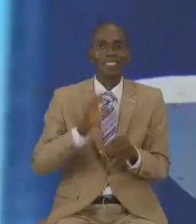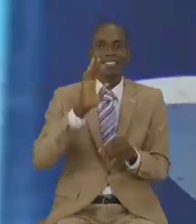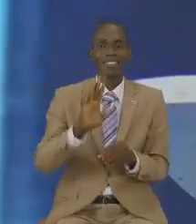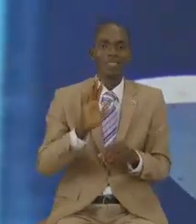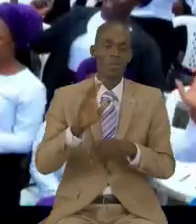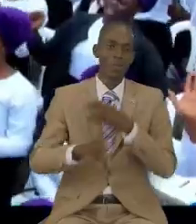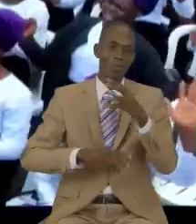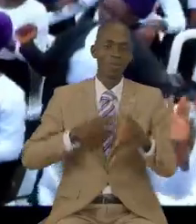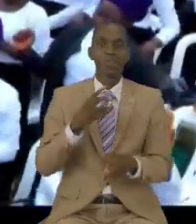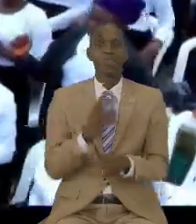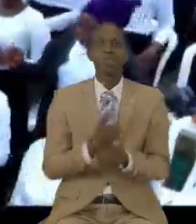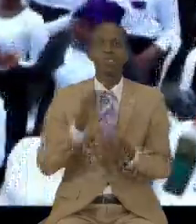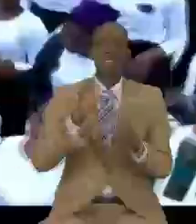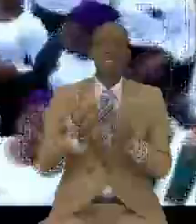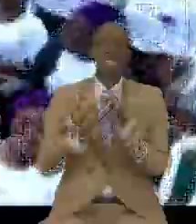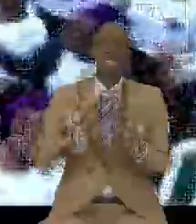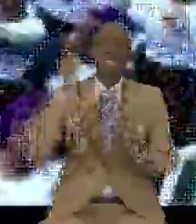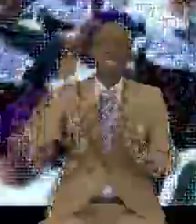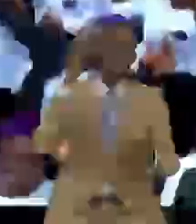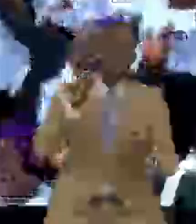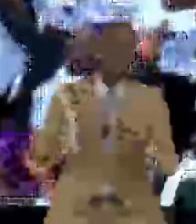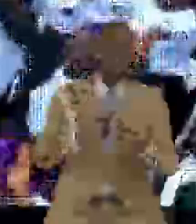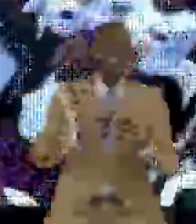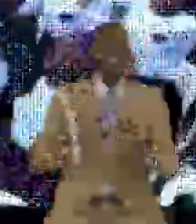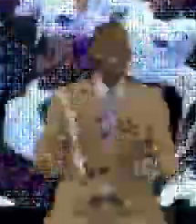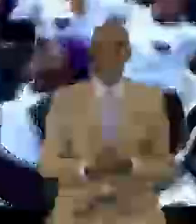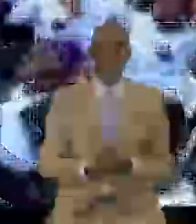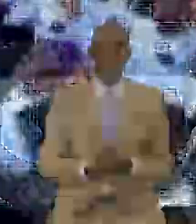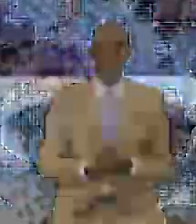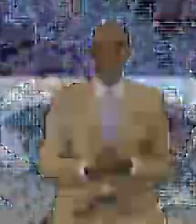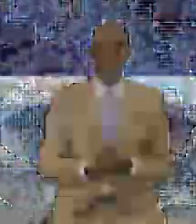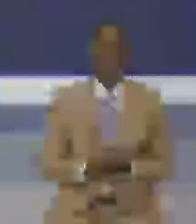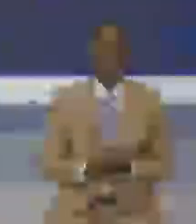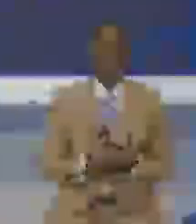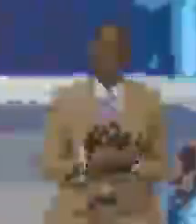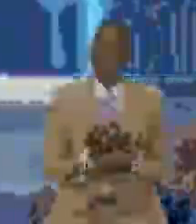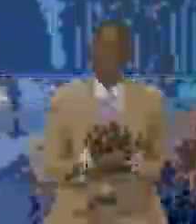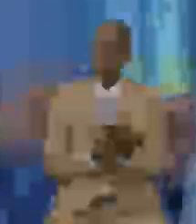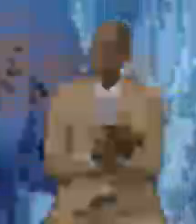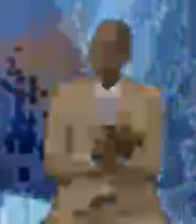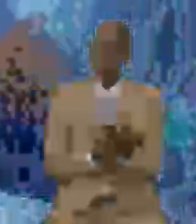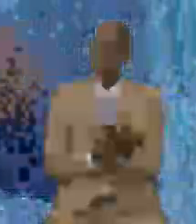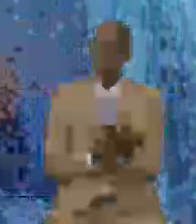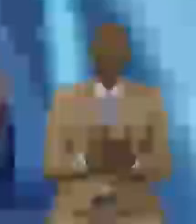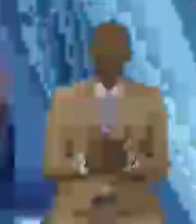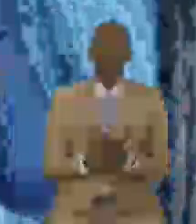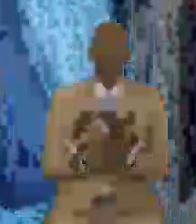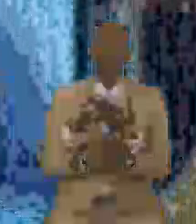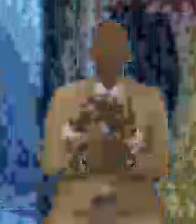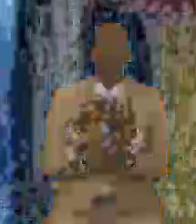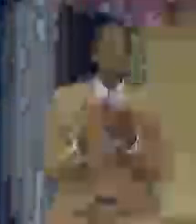world, in Jesus' name. Stay on, stay on. After the